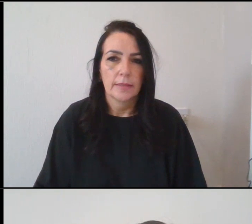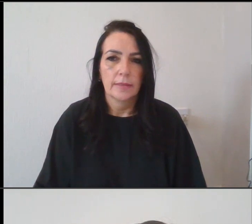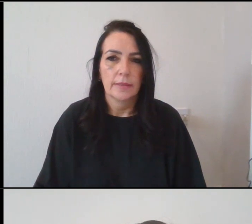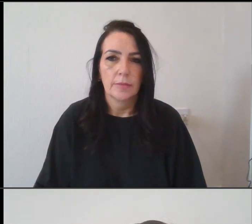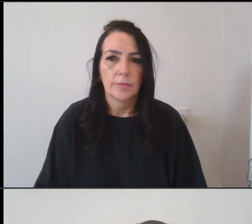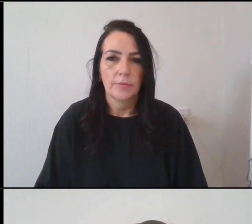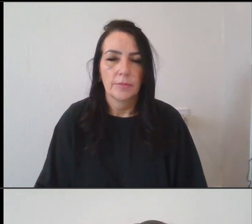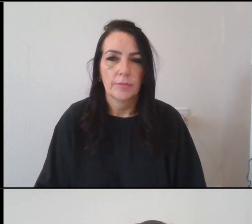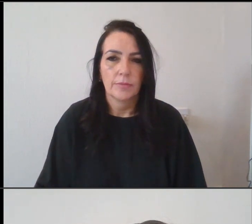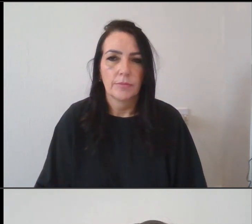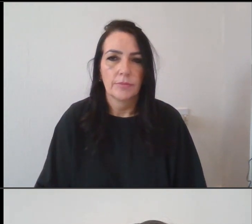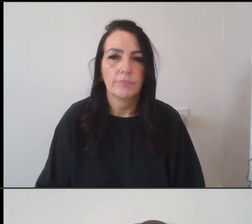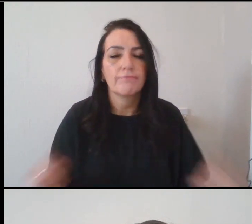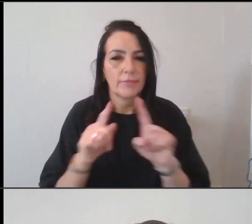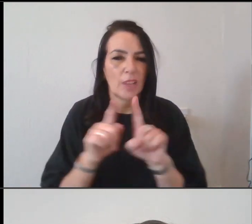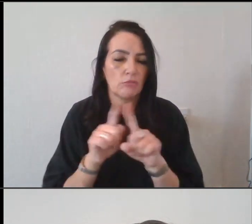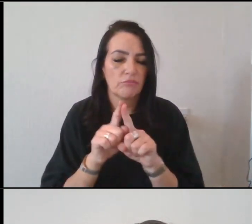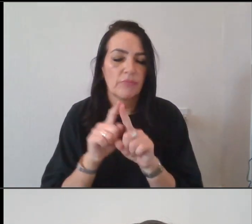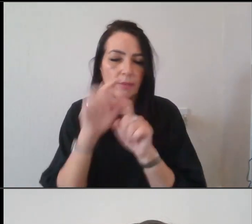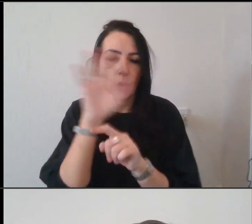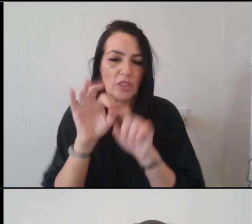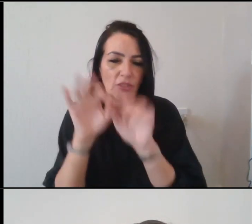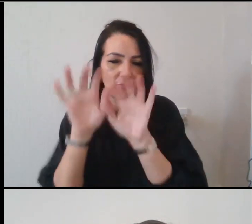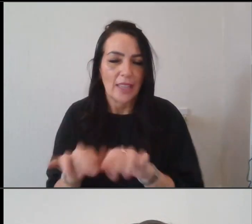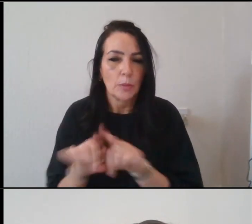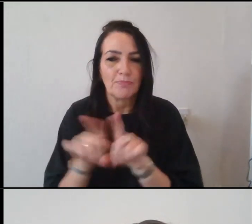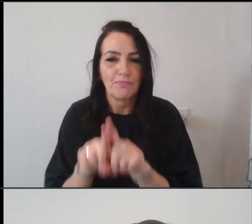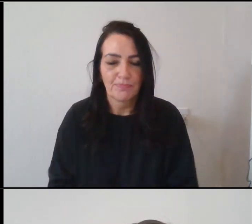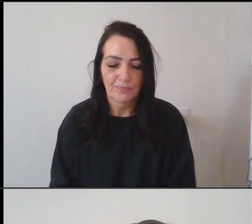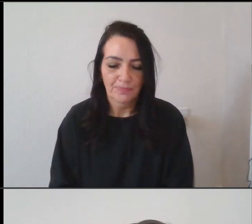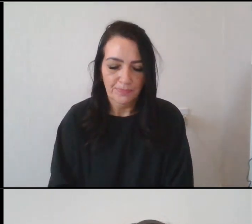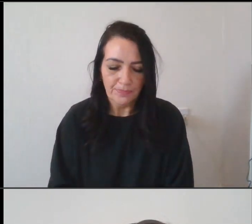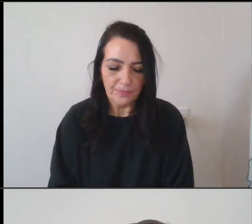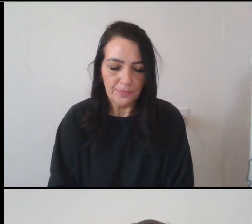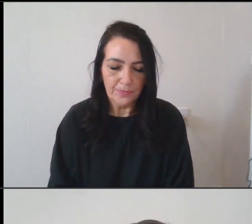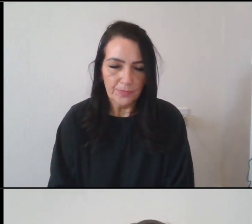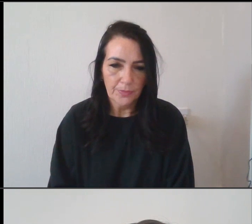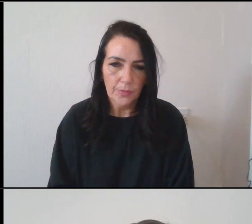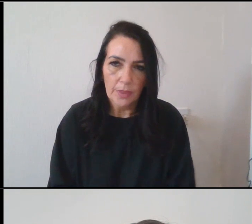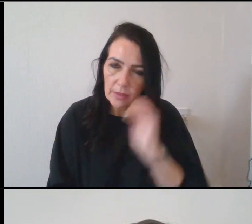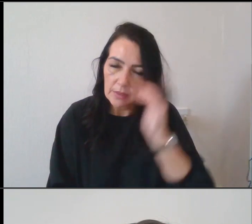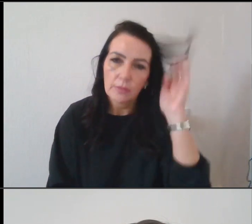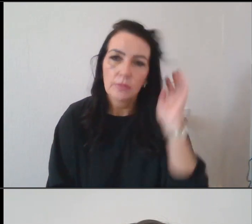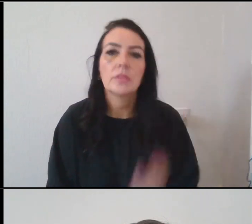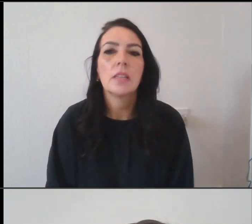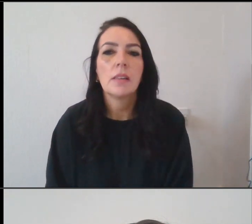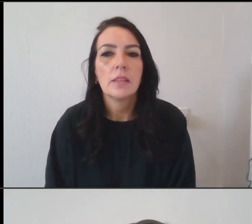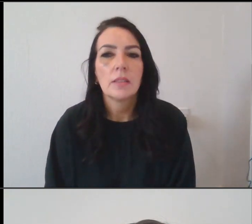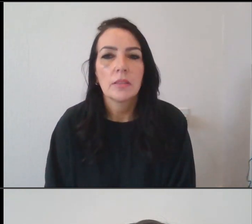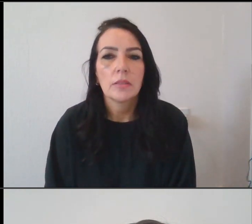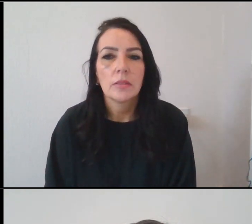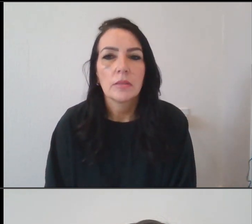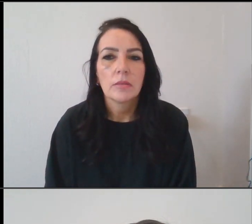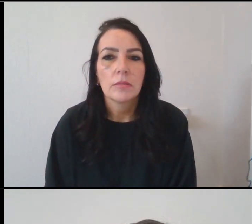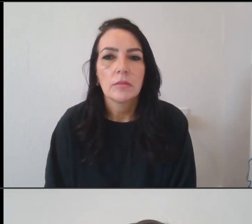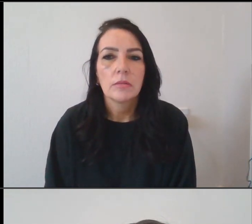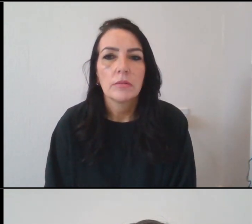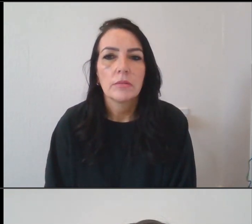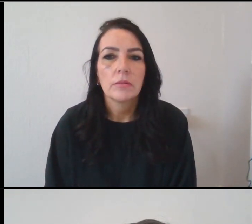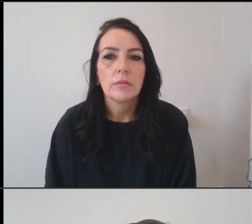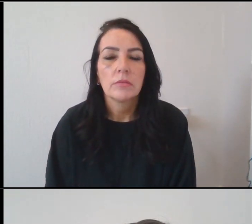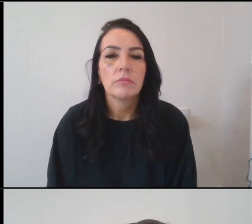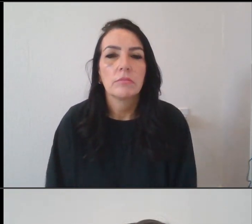then I see a few questions in the question box as well. So the next question is, what is